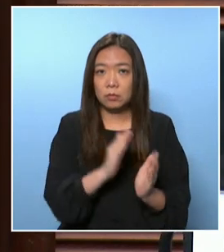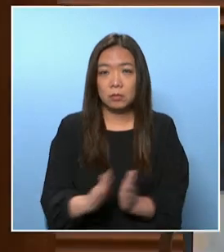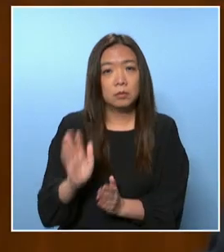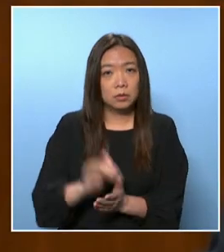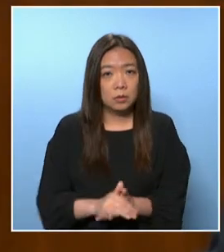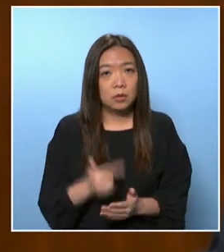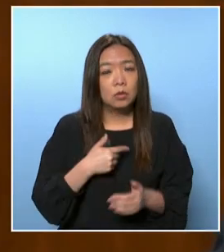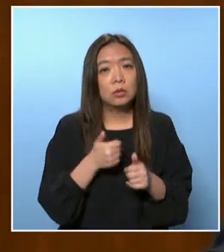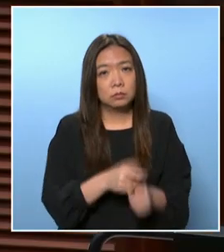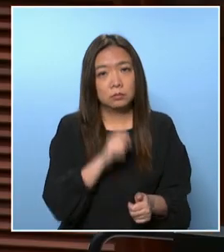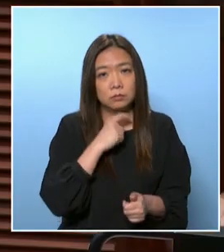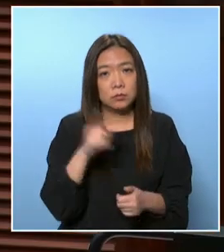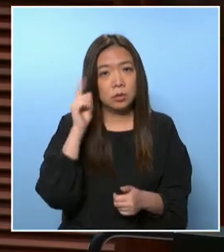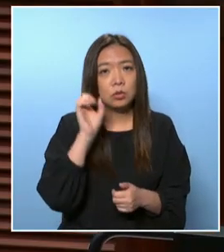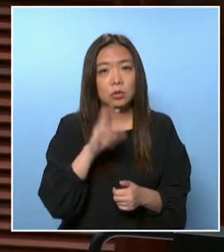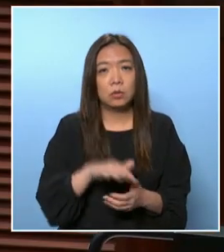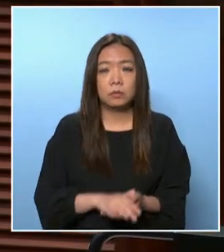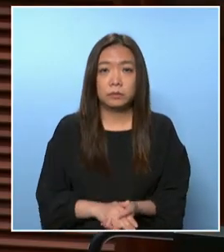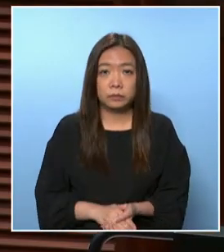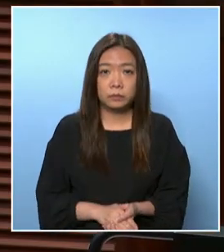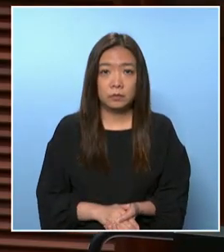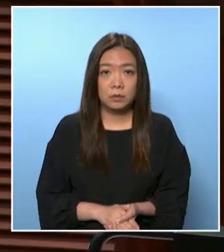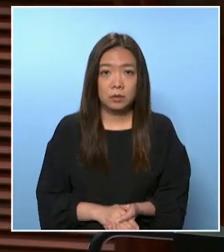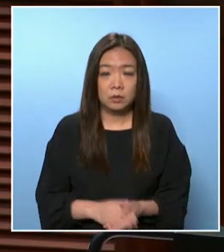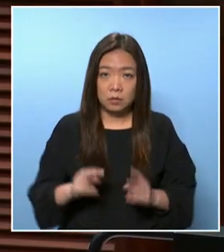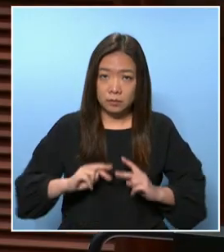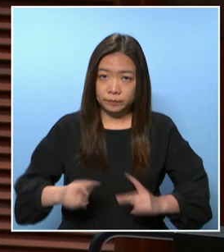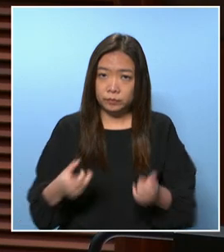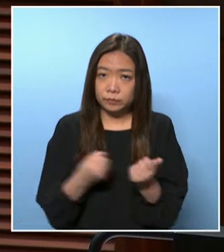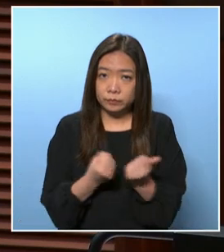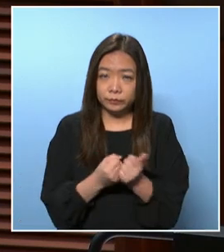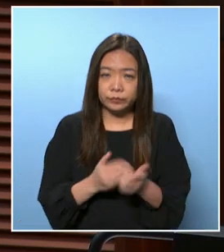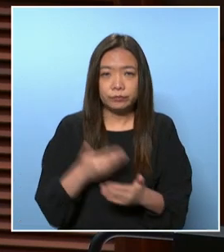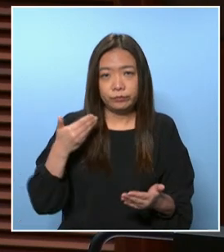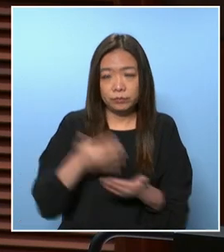we can decide how we take this forward. Ms. Chen,